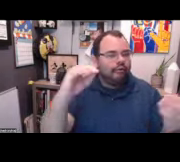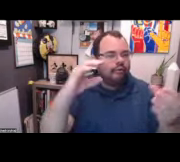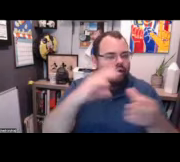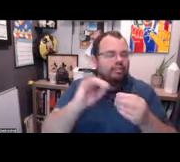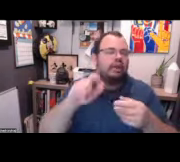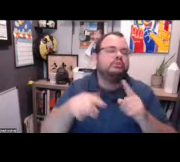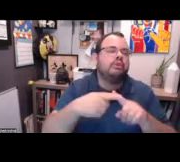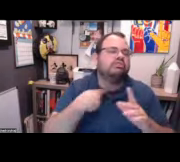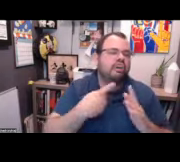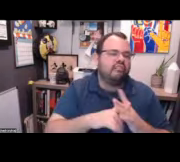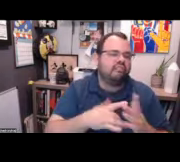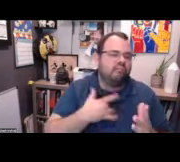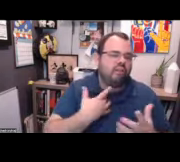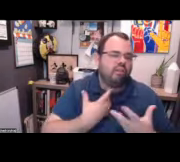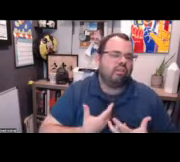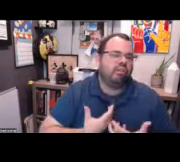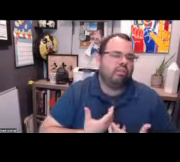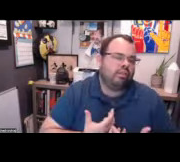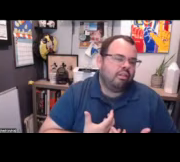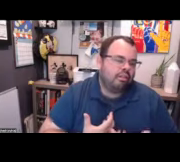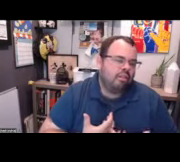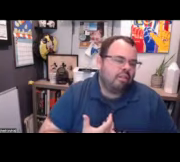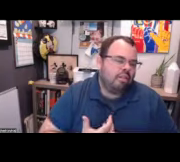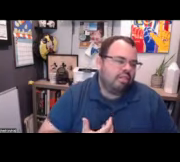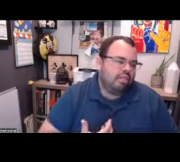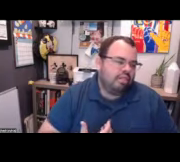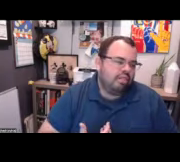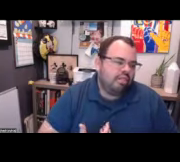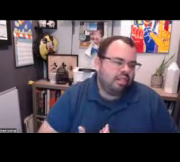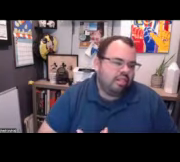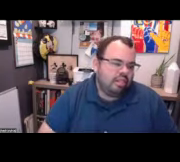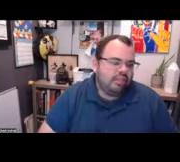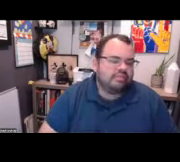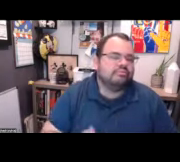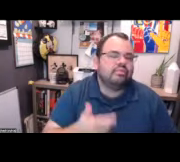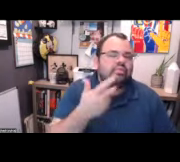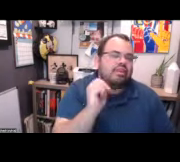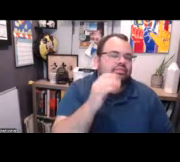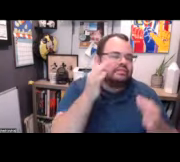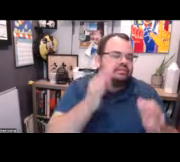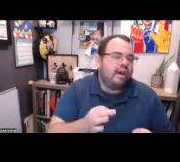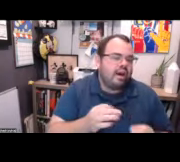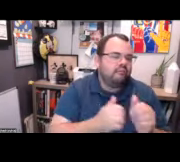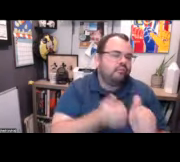I started to get, more of a story for myself, but I didn't feel depleted.